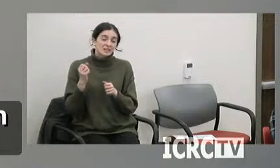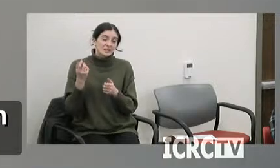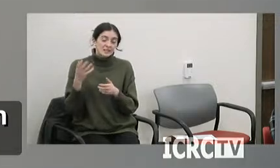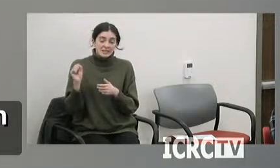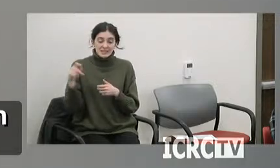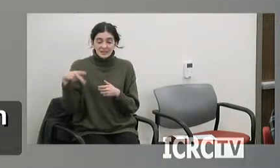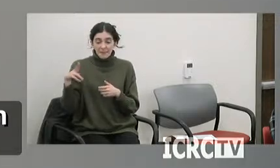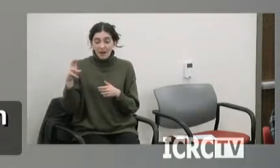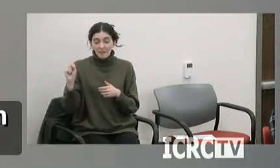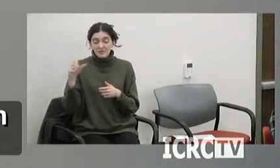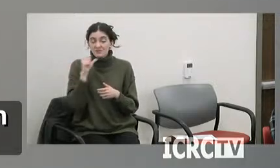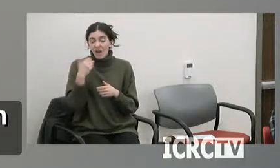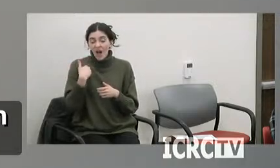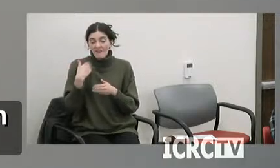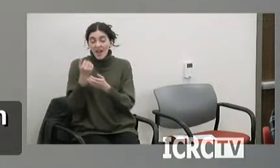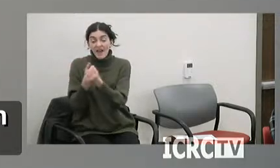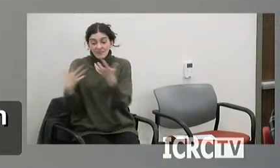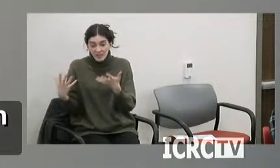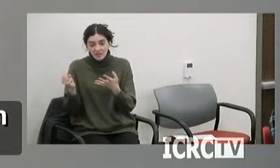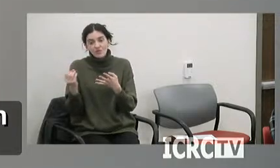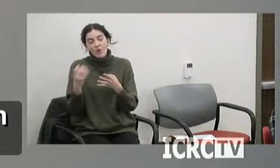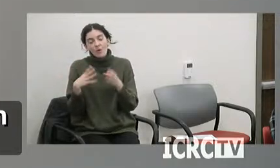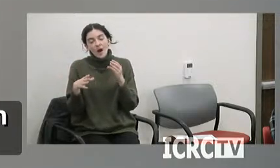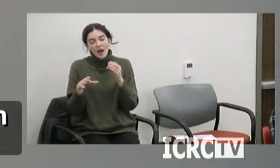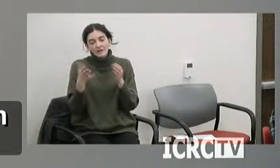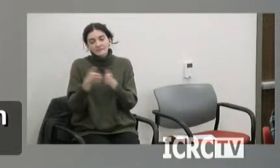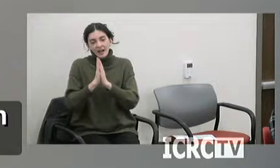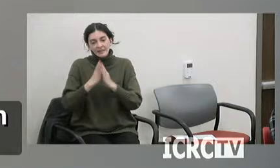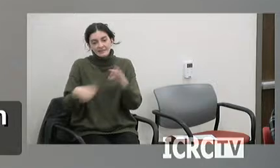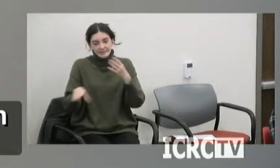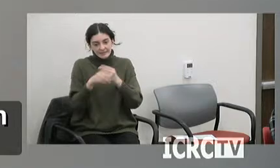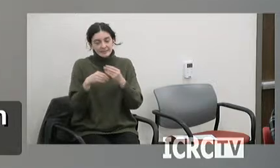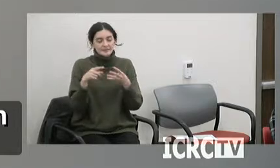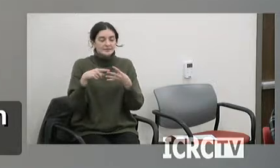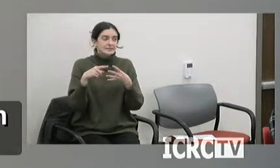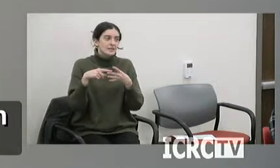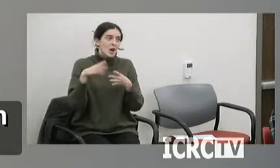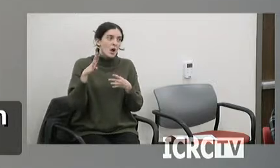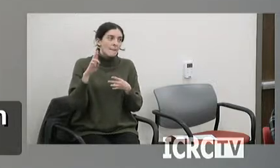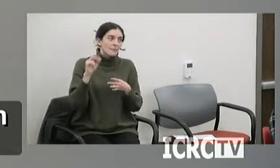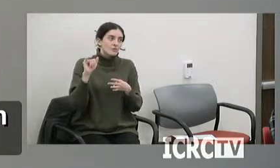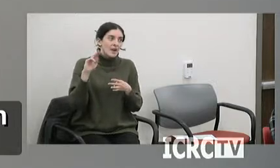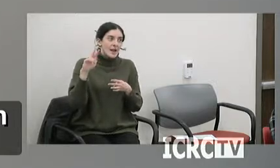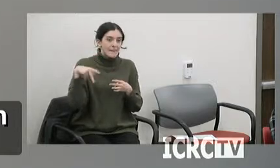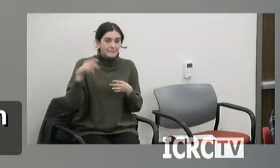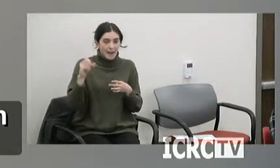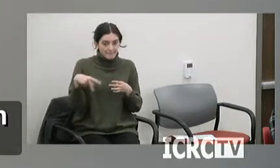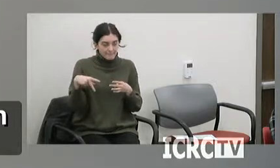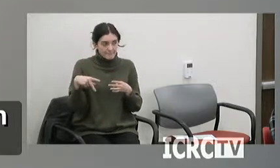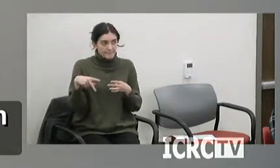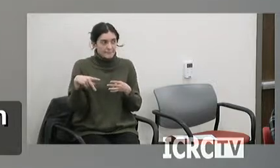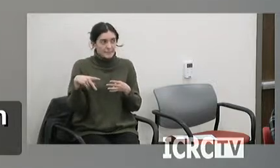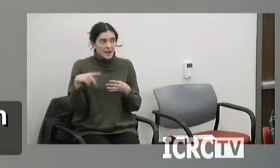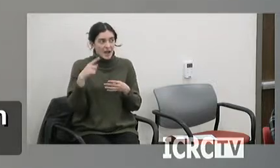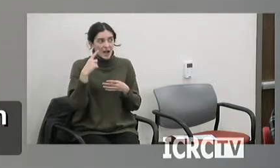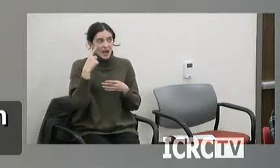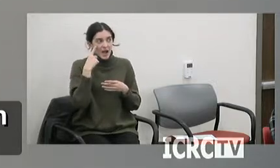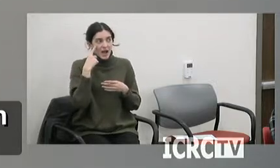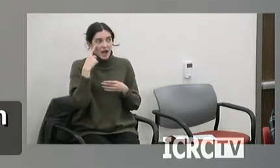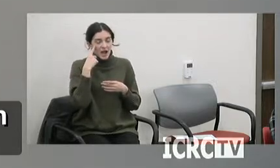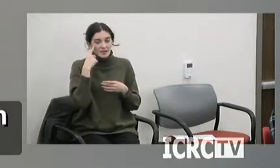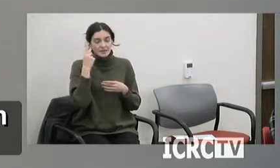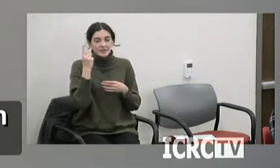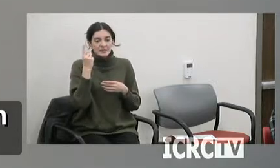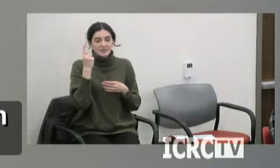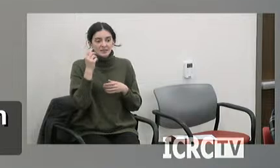which is heavily used inside of the district elementary. In fact, it was, I believe, one of the key things that Please Don't Take Away came out in this